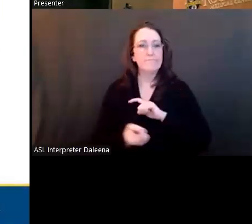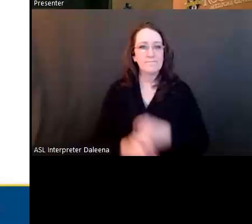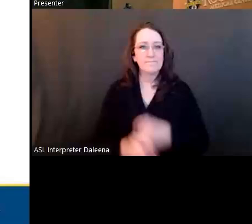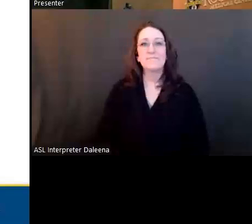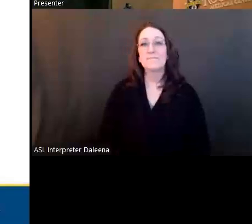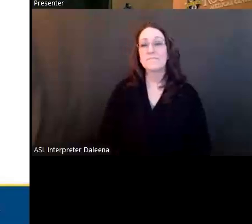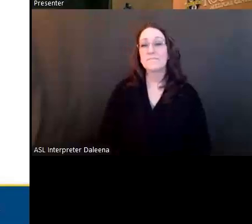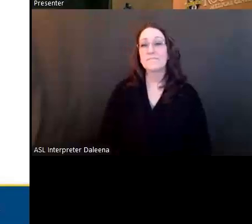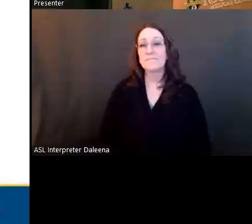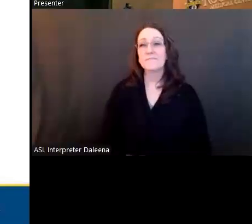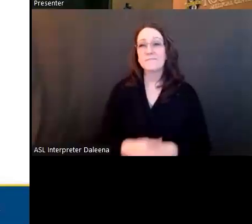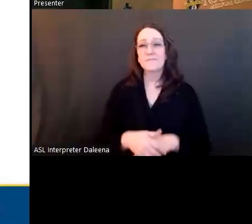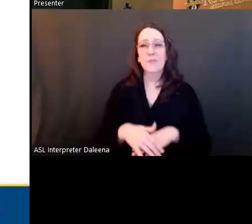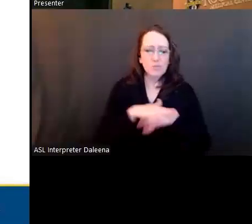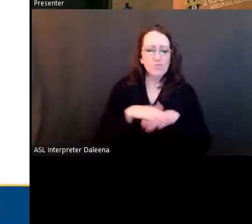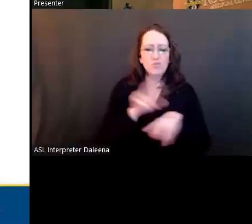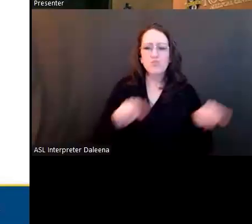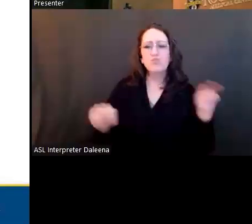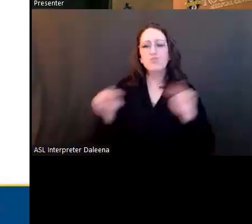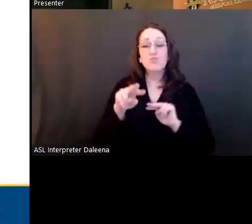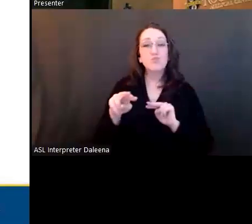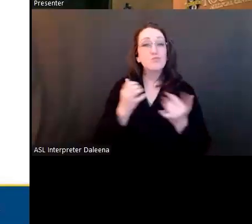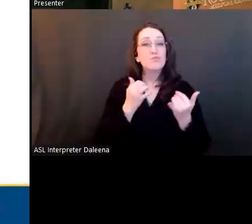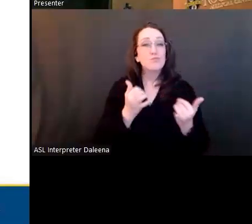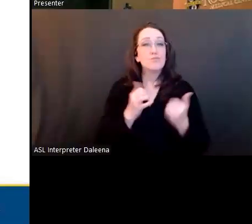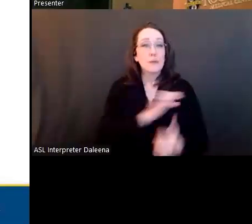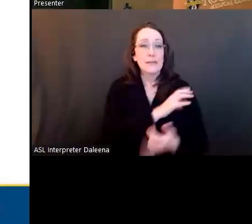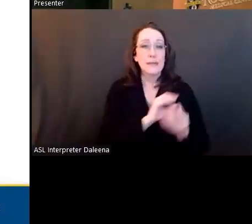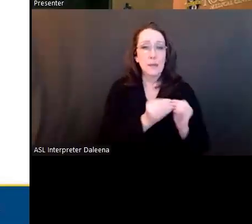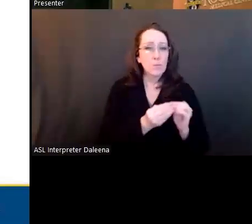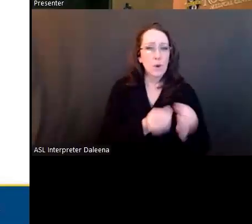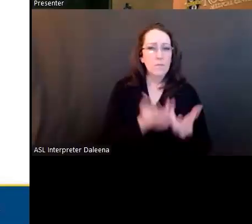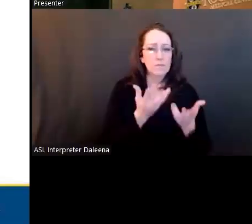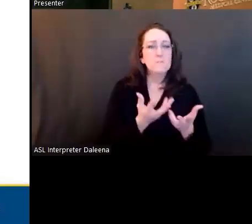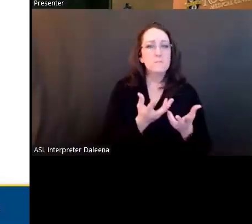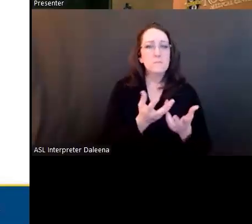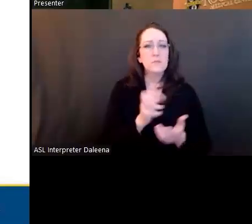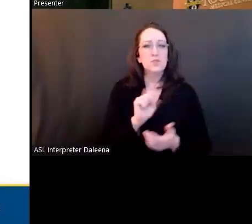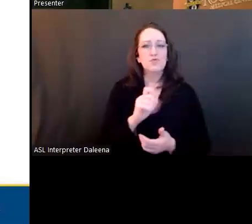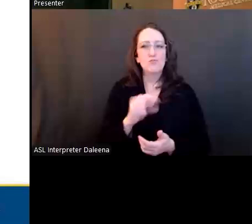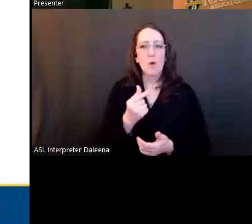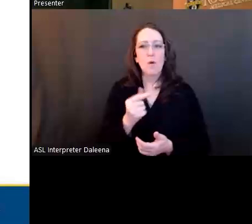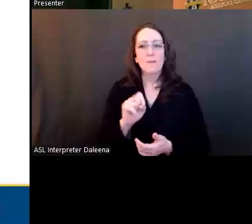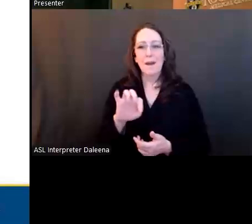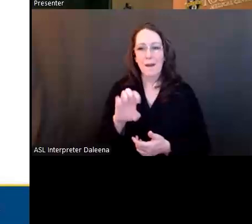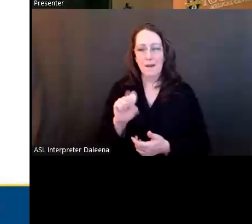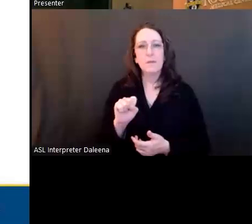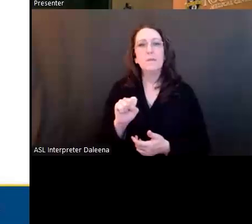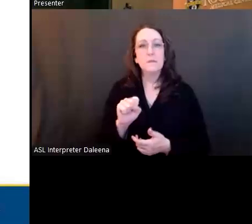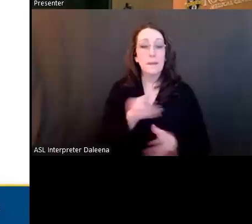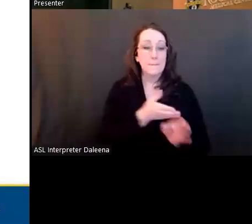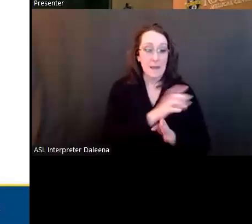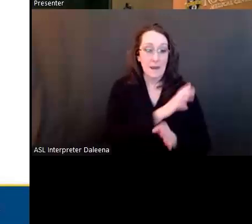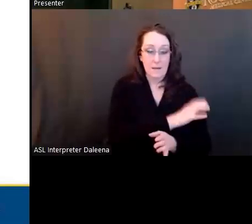So for an overview of current clinic numbers at Strong Ties, at our main Strong Ties clinic, we have 15